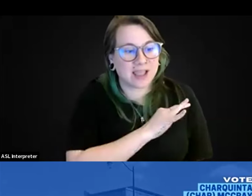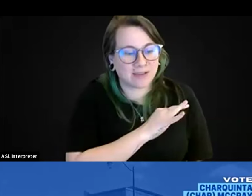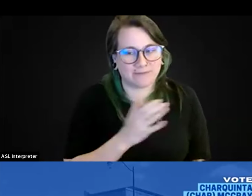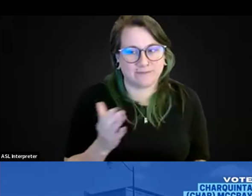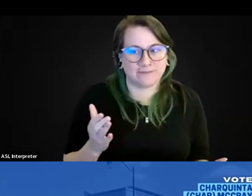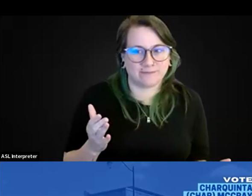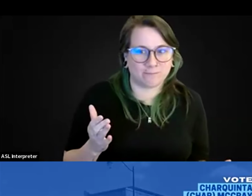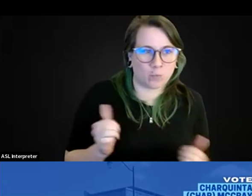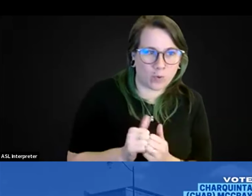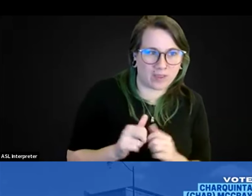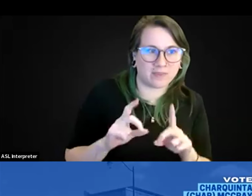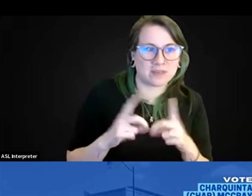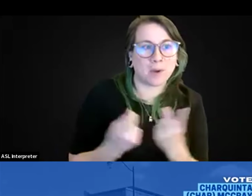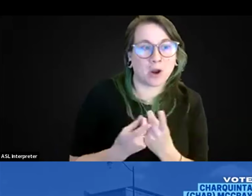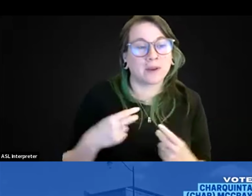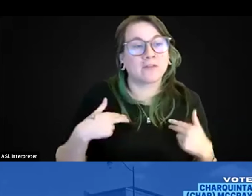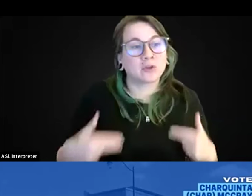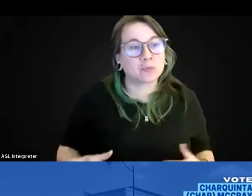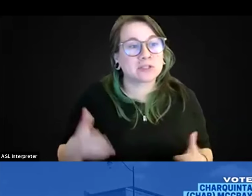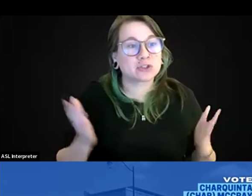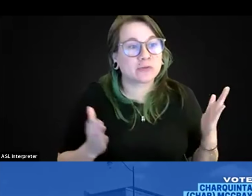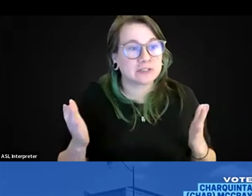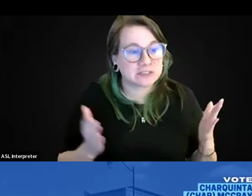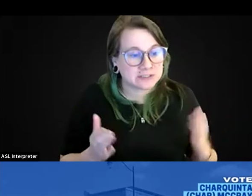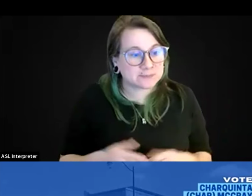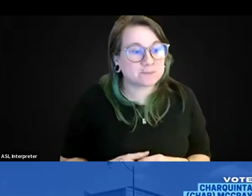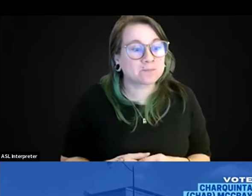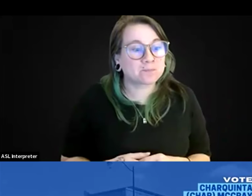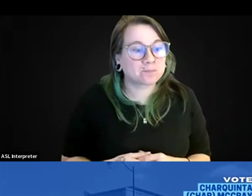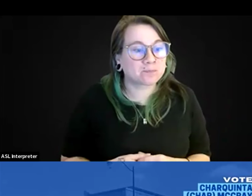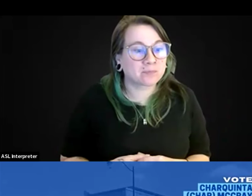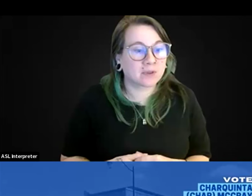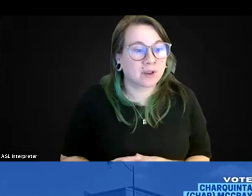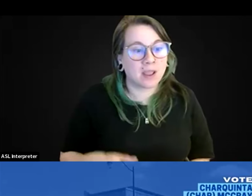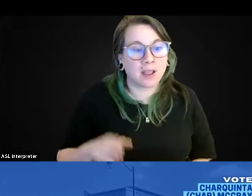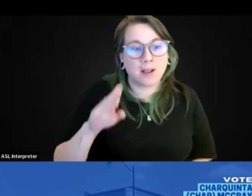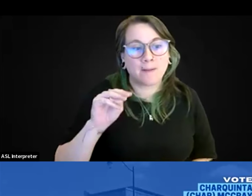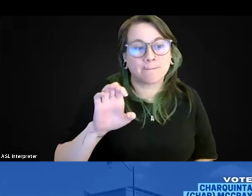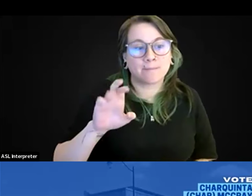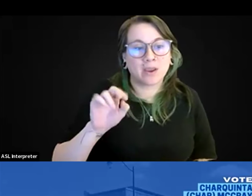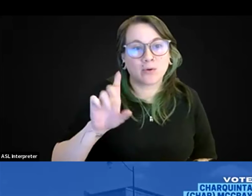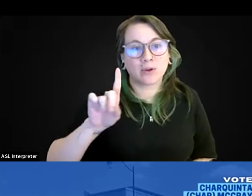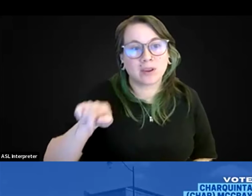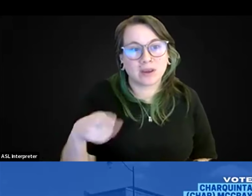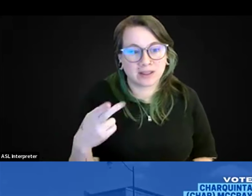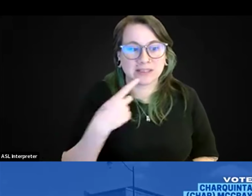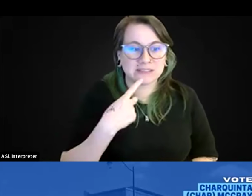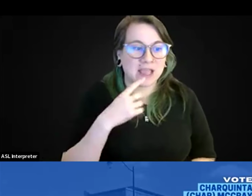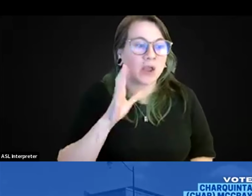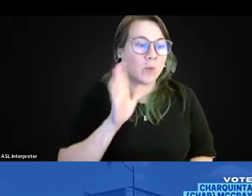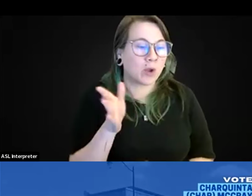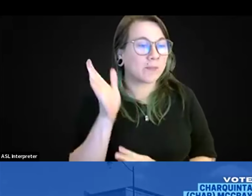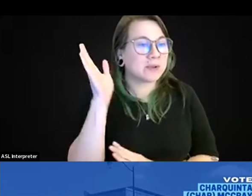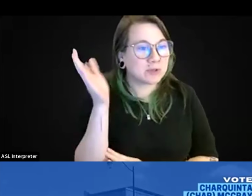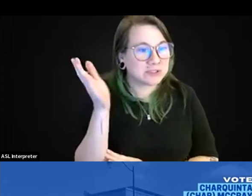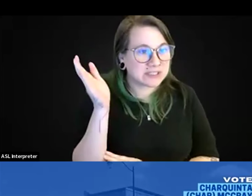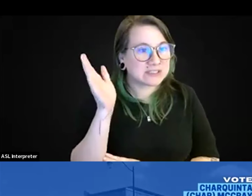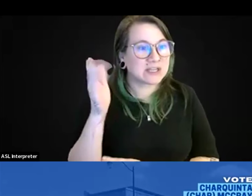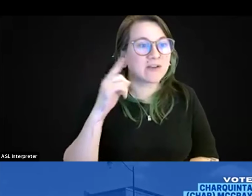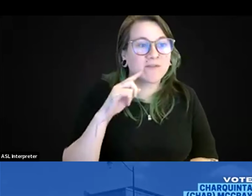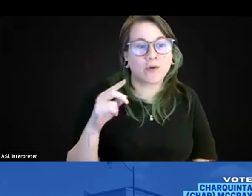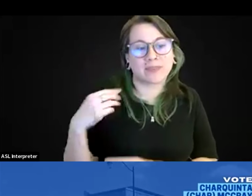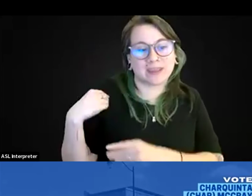but with Department of Human Services. As Meredith said, she will be taking control, well, giving you all the presentation on the